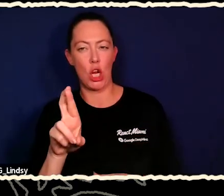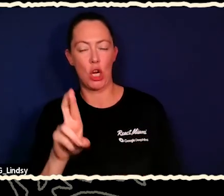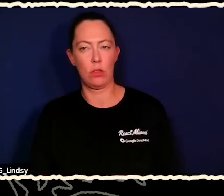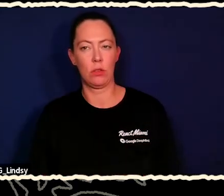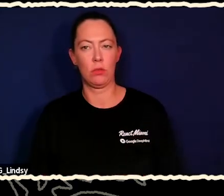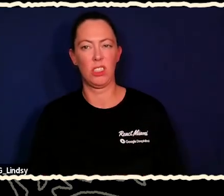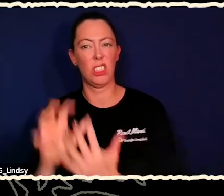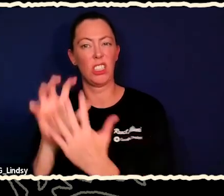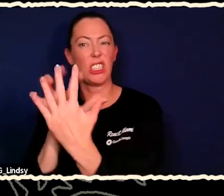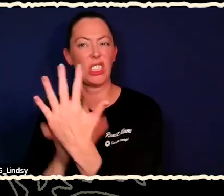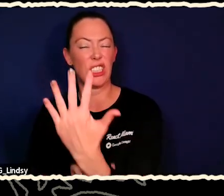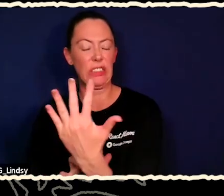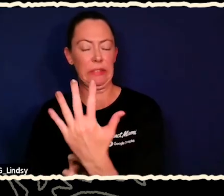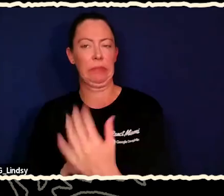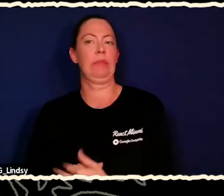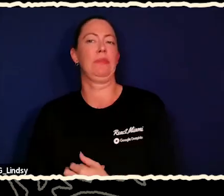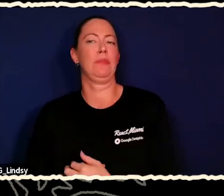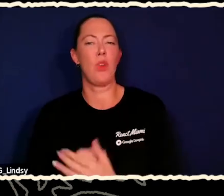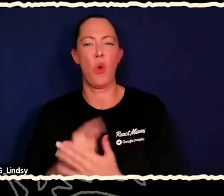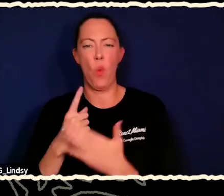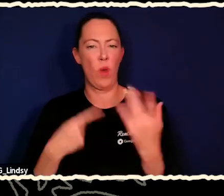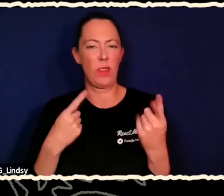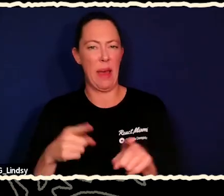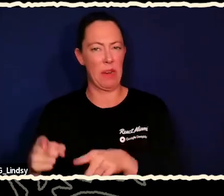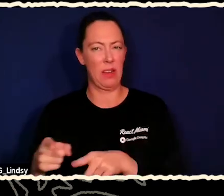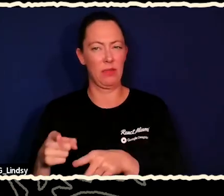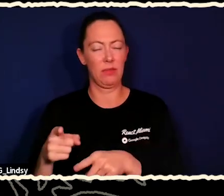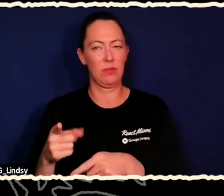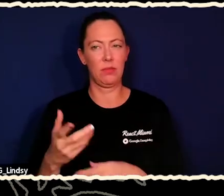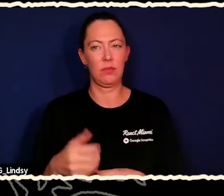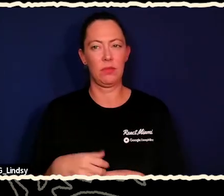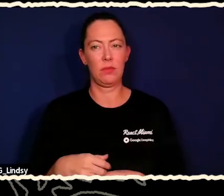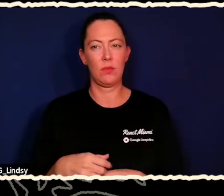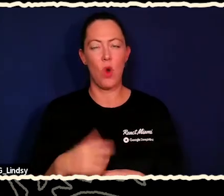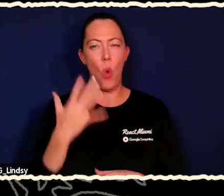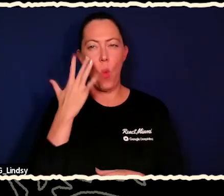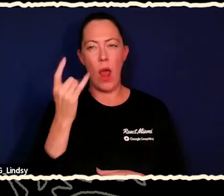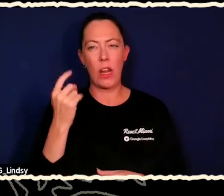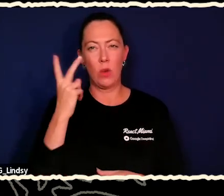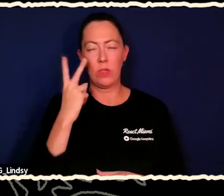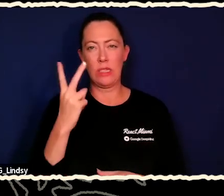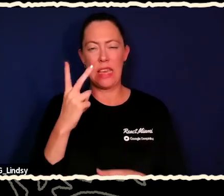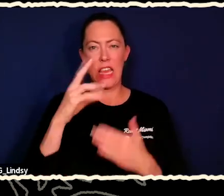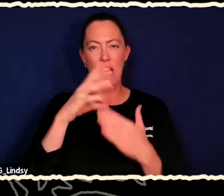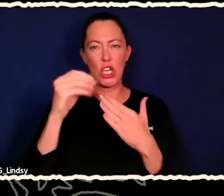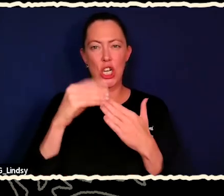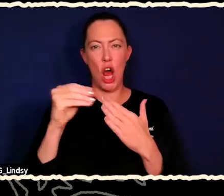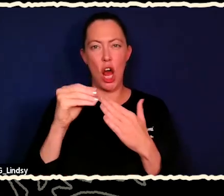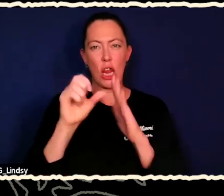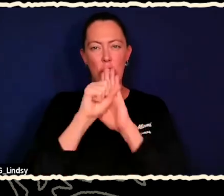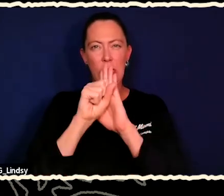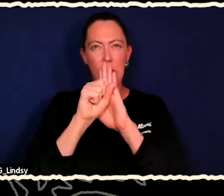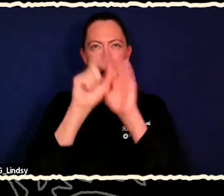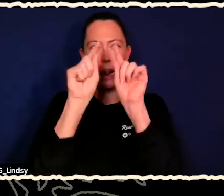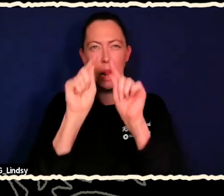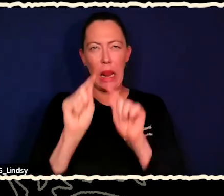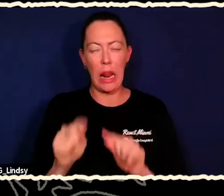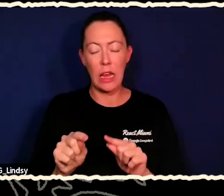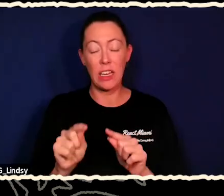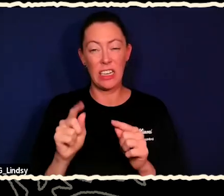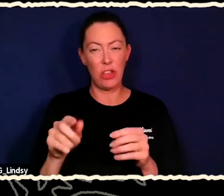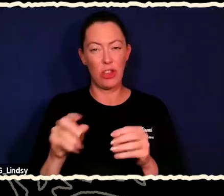Oh no. What is going on here? Why are all these dollar signs in my Did someone spill some jQuery in